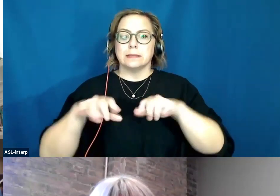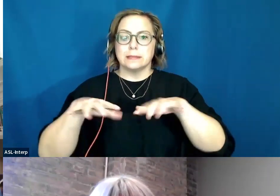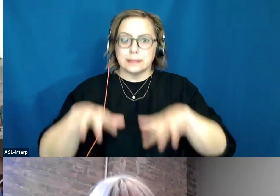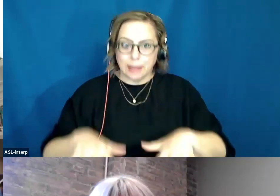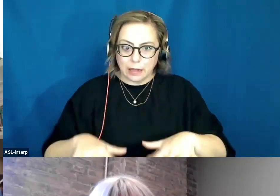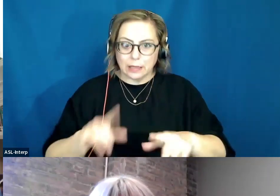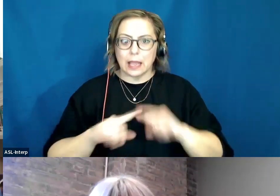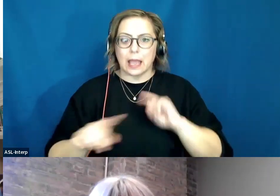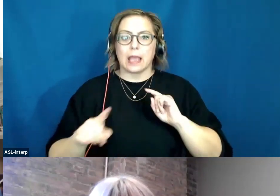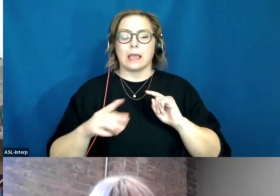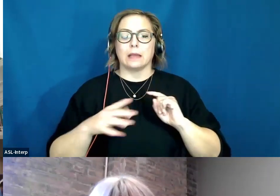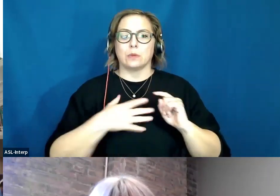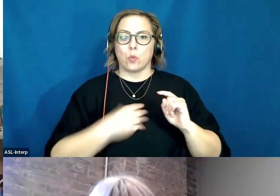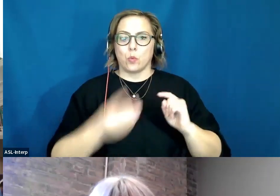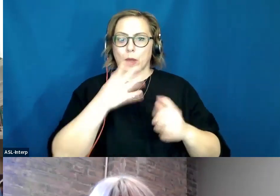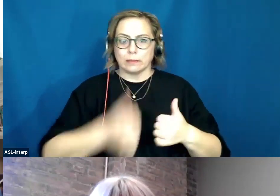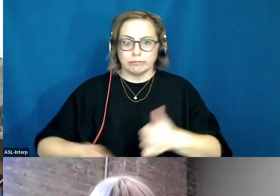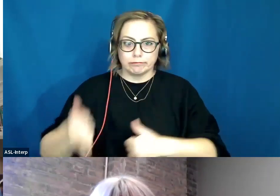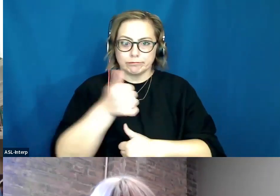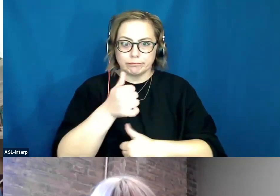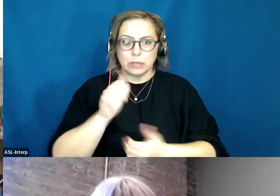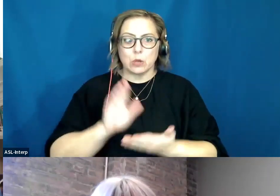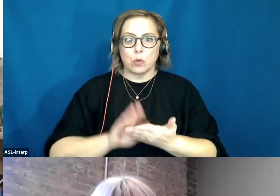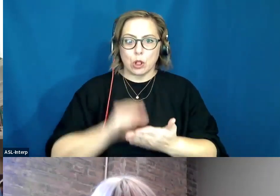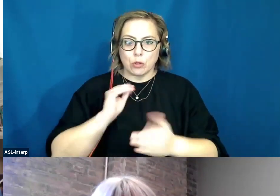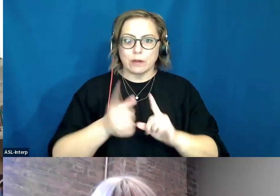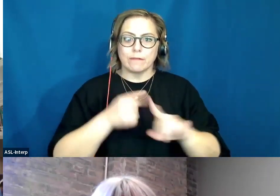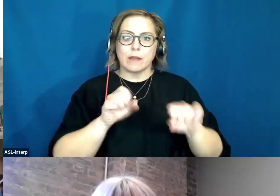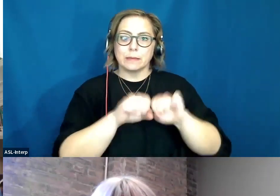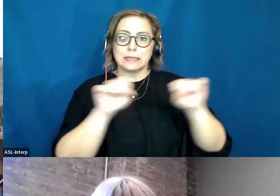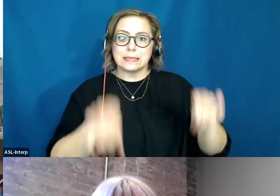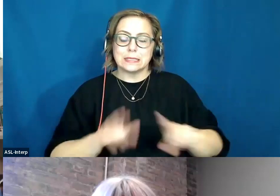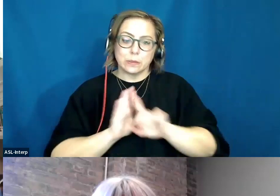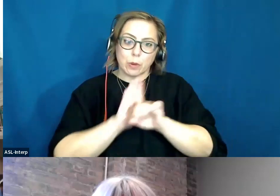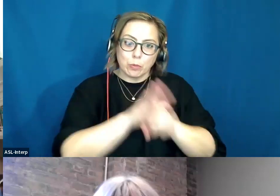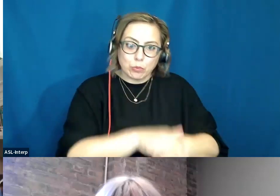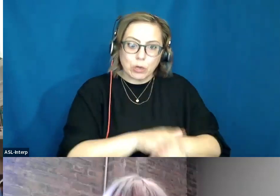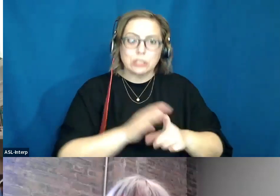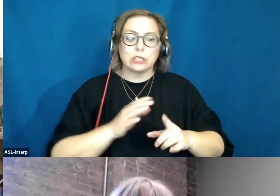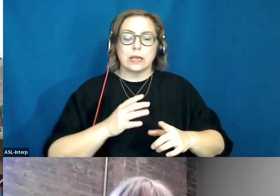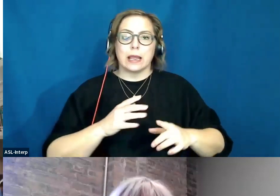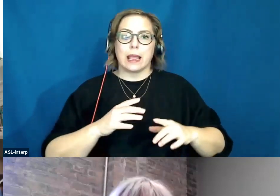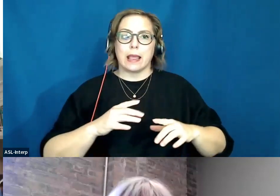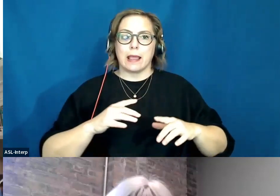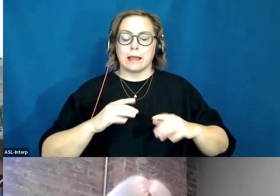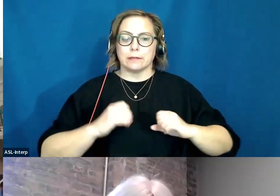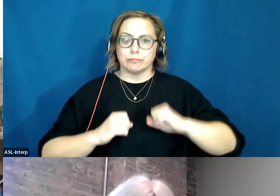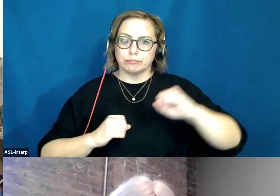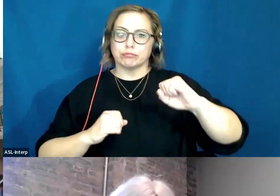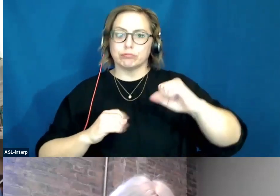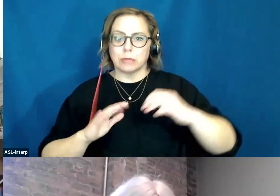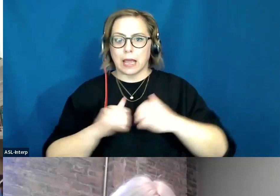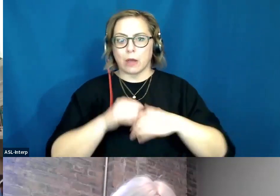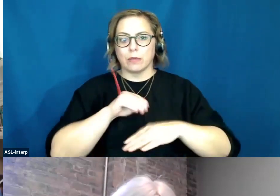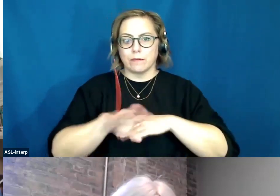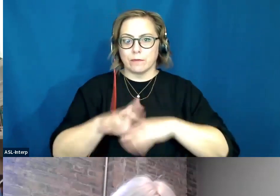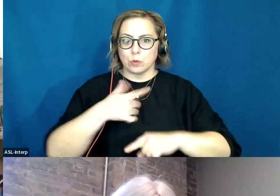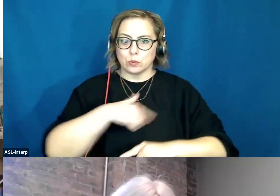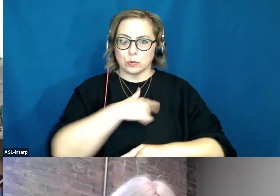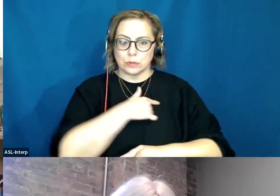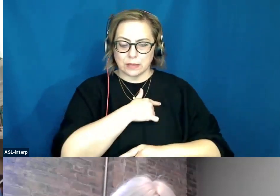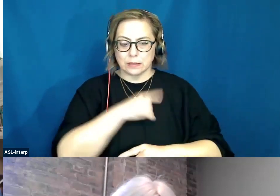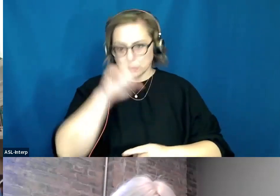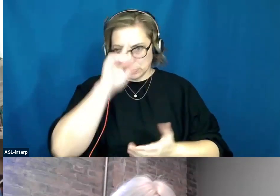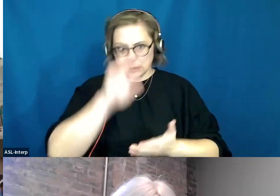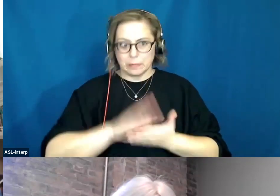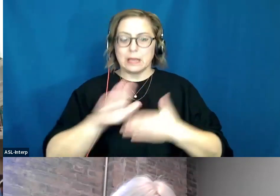white supremacy. We try to learn from systems of oppression and movements of resistance and how they implicate us. We believe